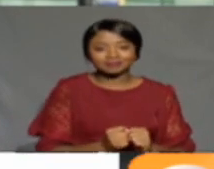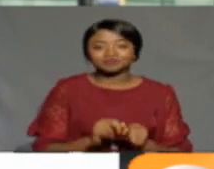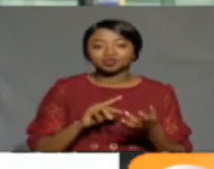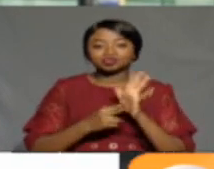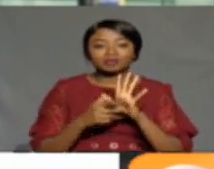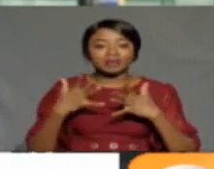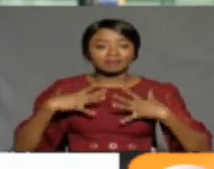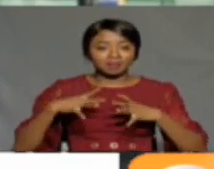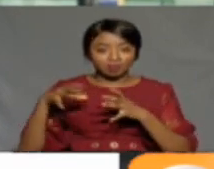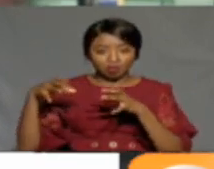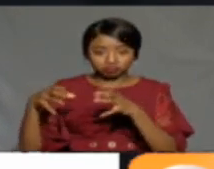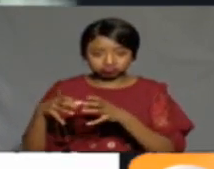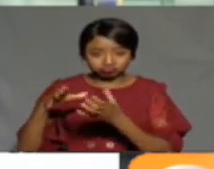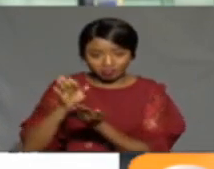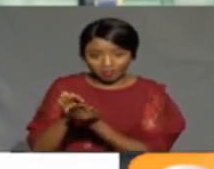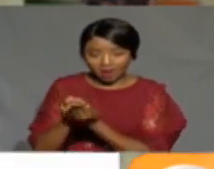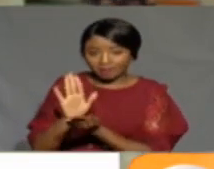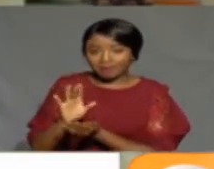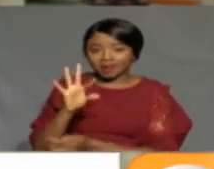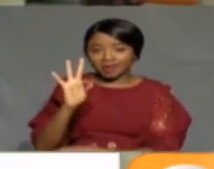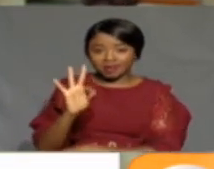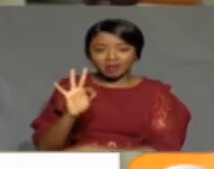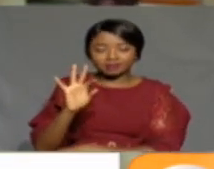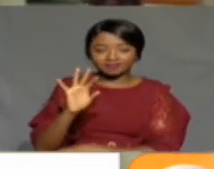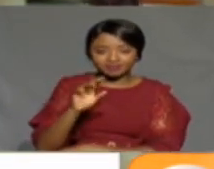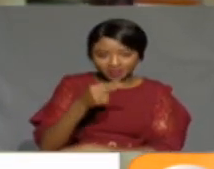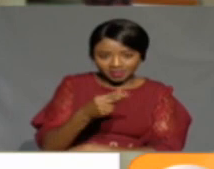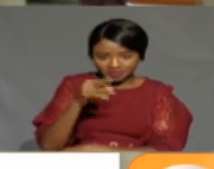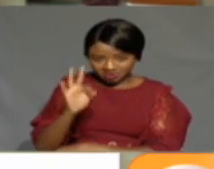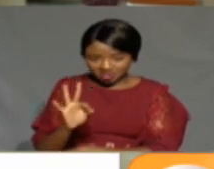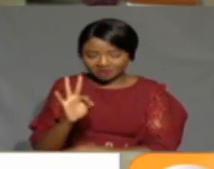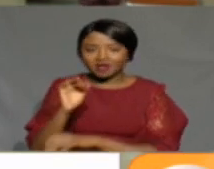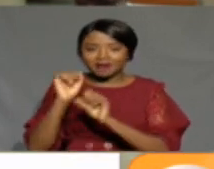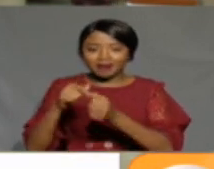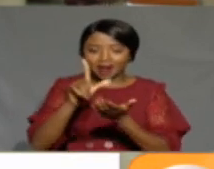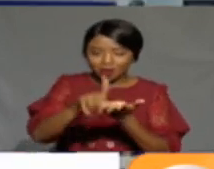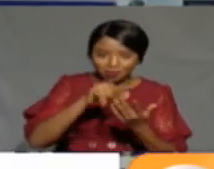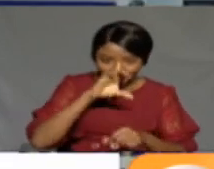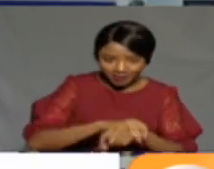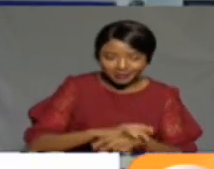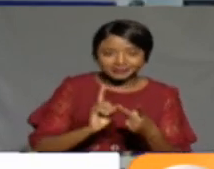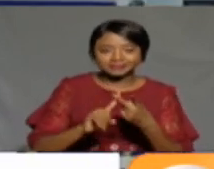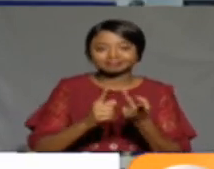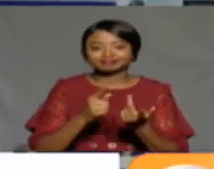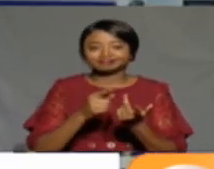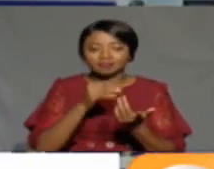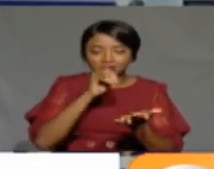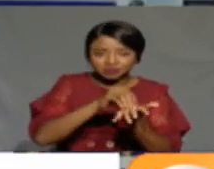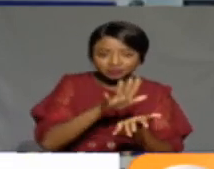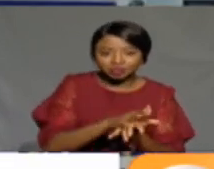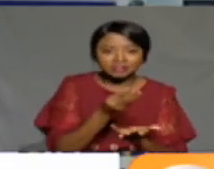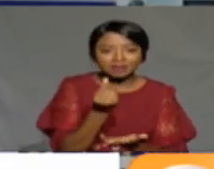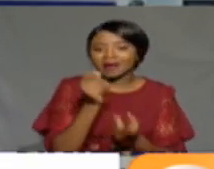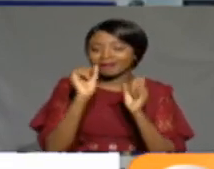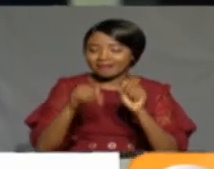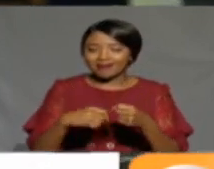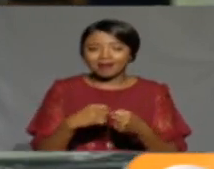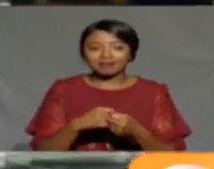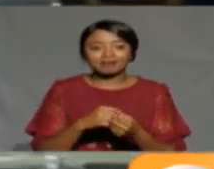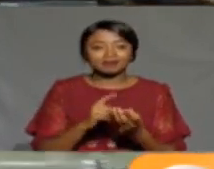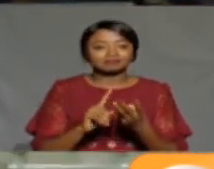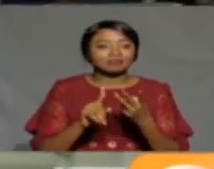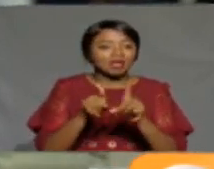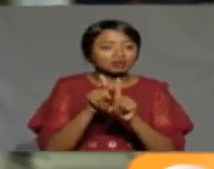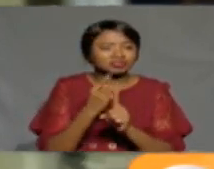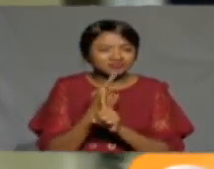deposit and withdraw funds, as well as borrow loans, make payments, and transfer money. But with such digitized services,